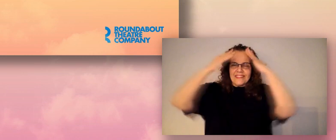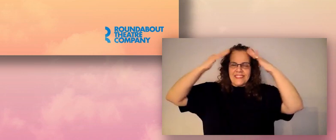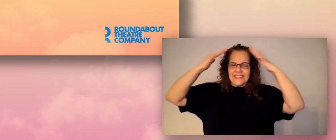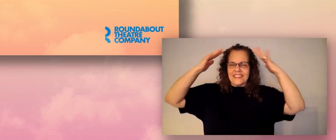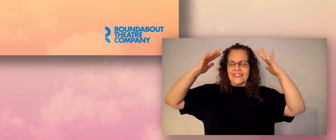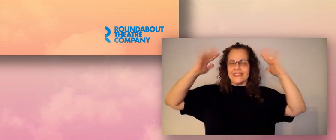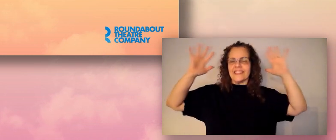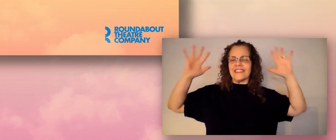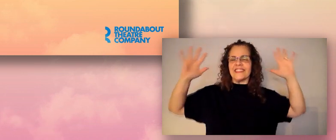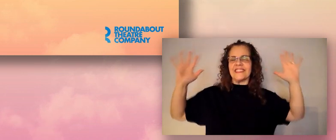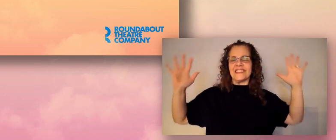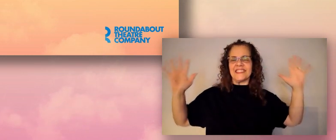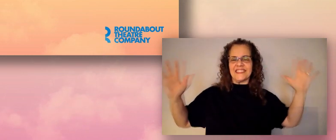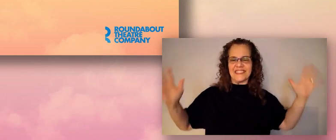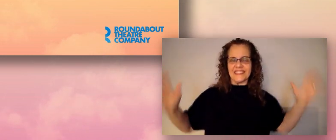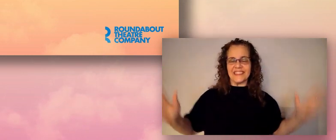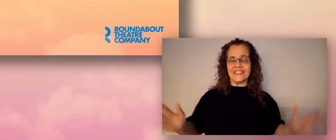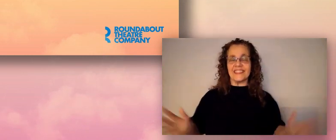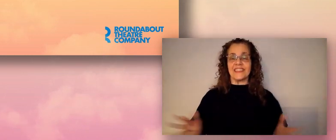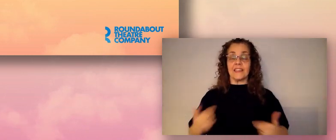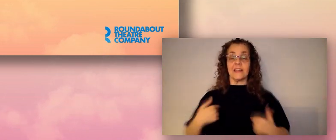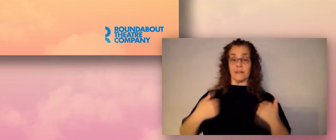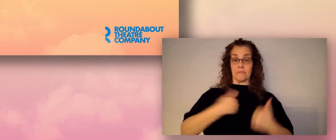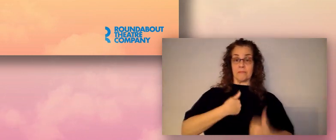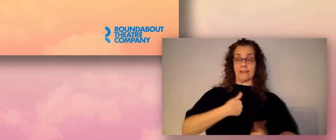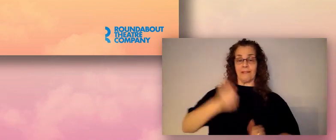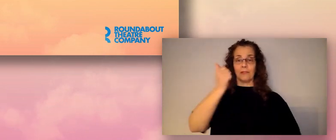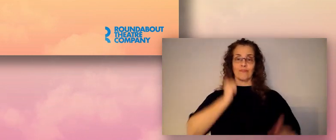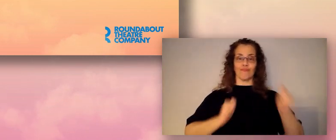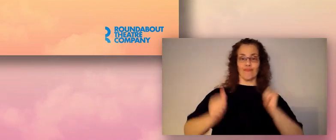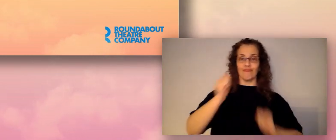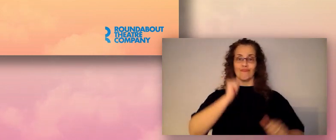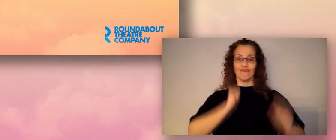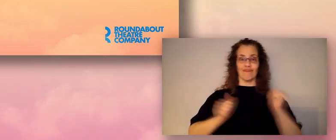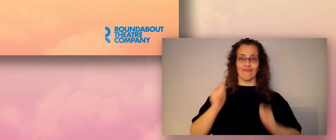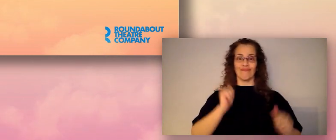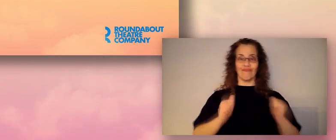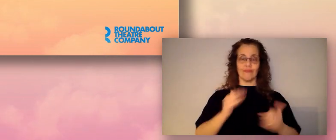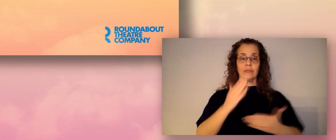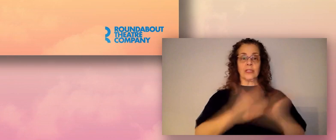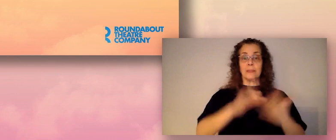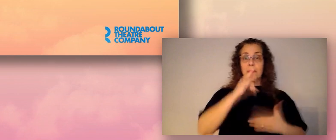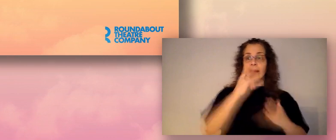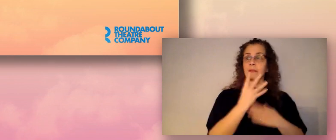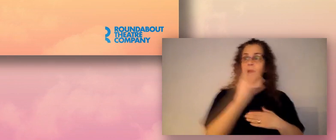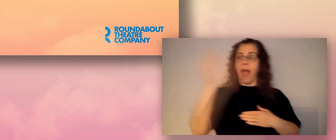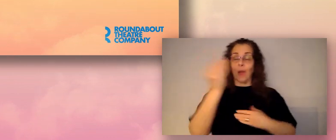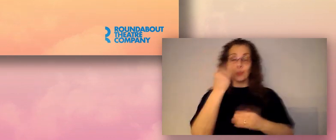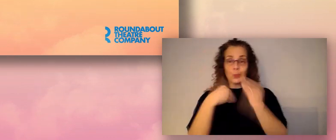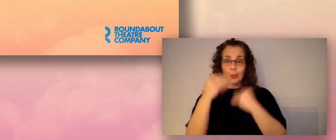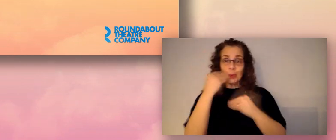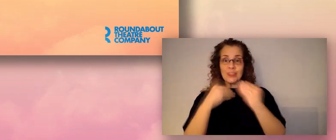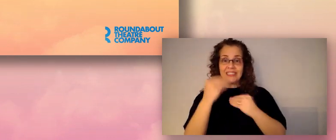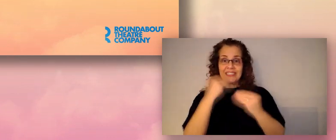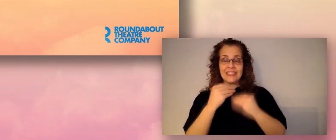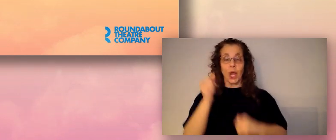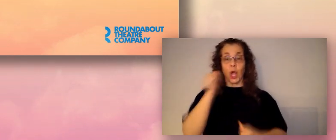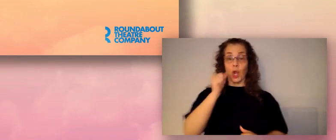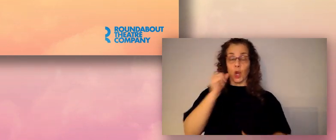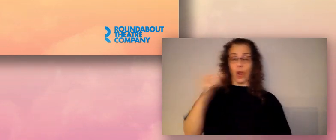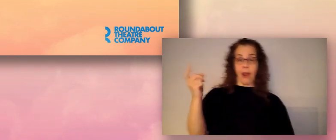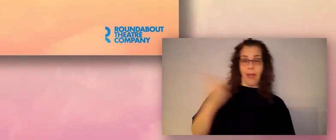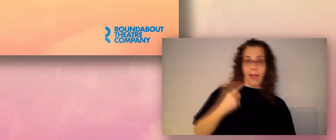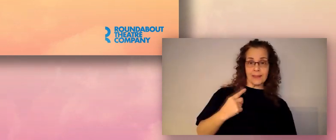mind. After I performed in a show, some kids were going out to eat.